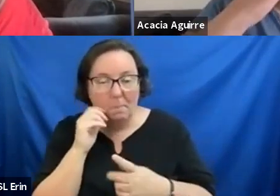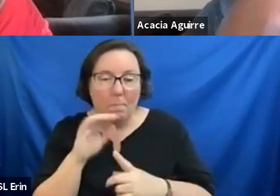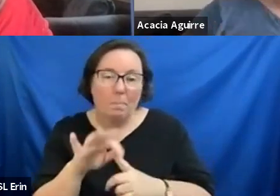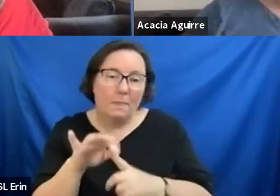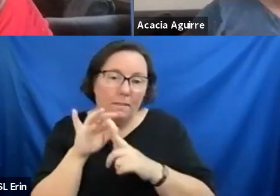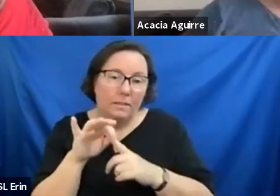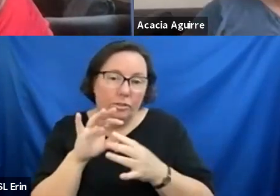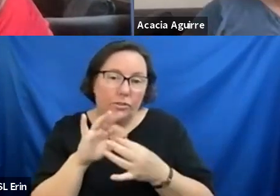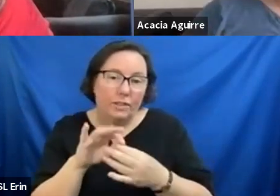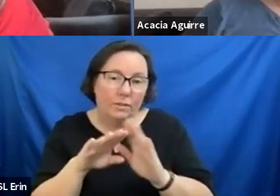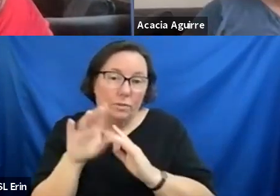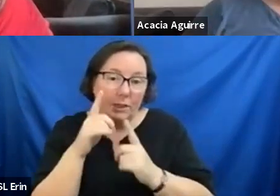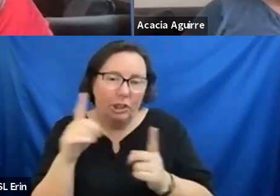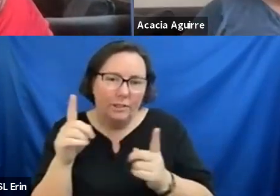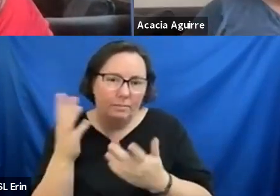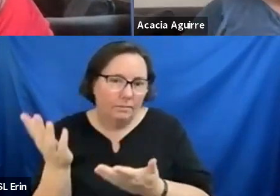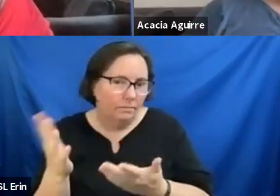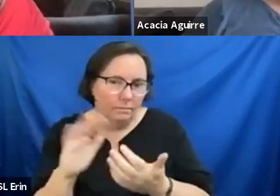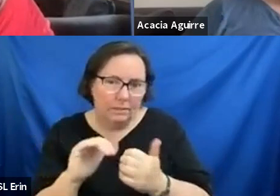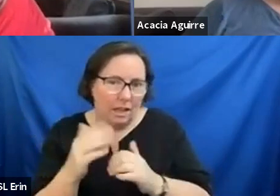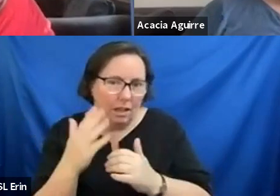particularly in terms of achievement.